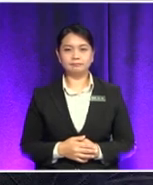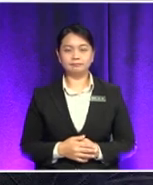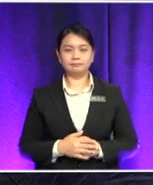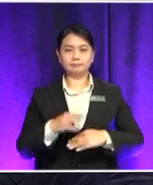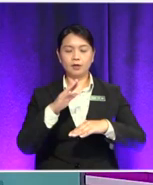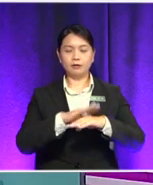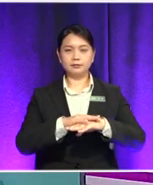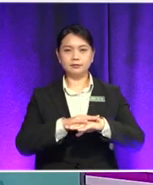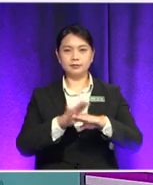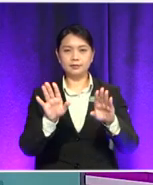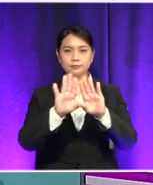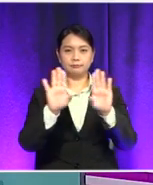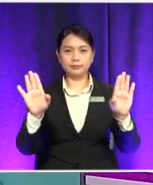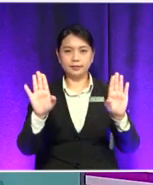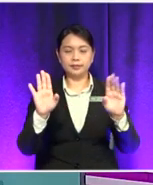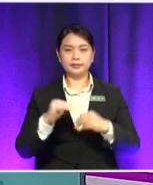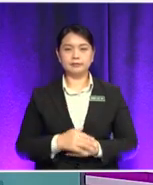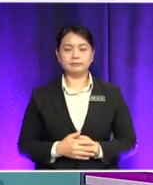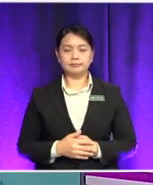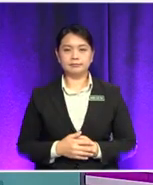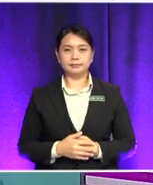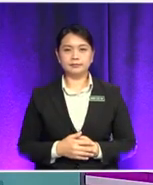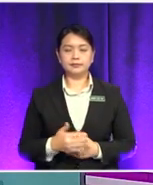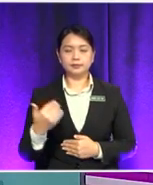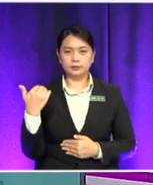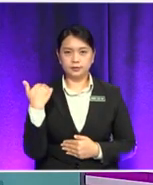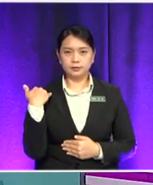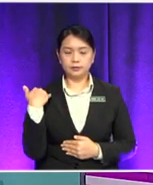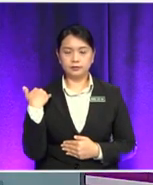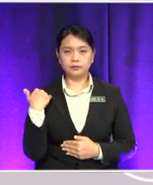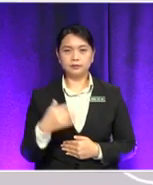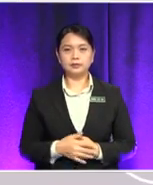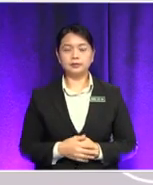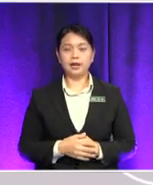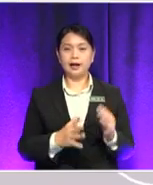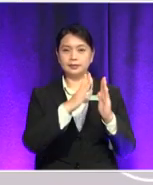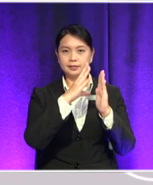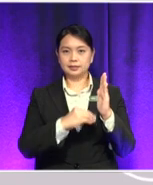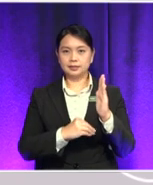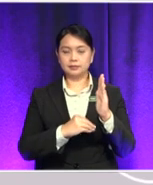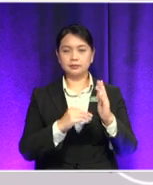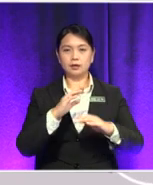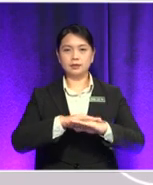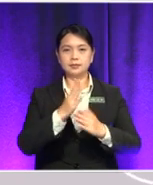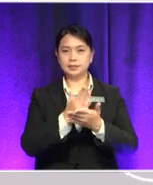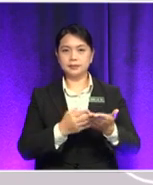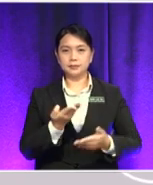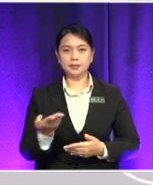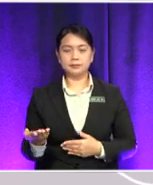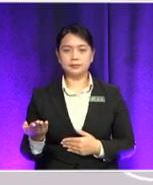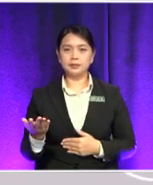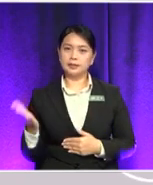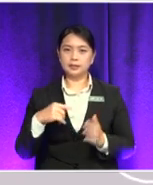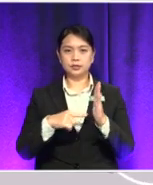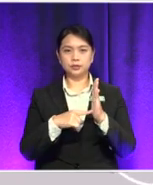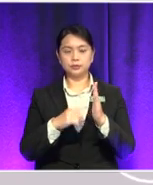we have an article, a newspaper article about something. So let me read for you. Okay, for the first